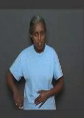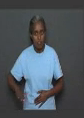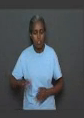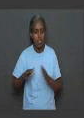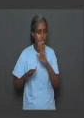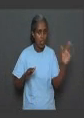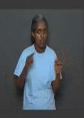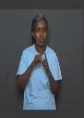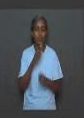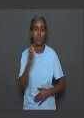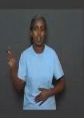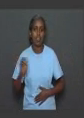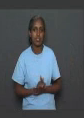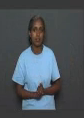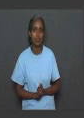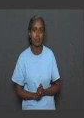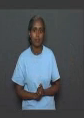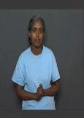right.